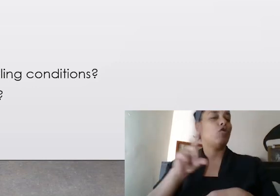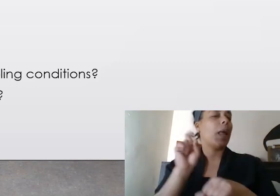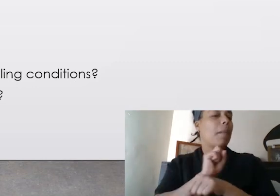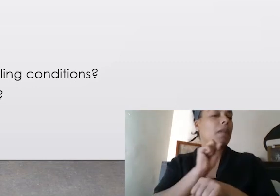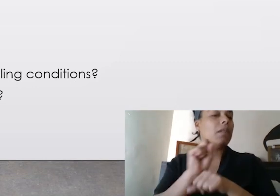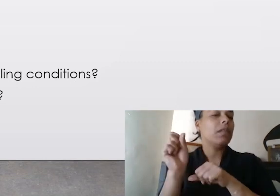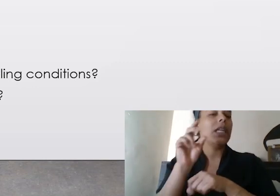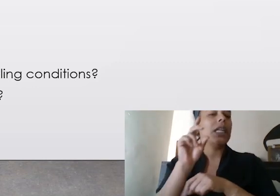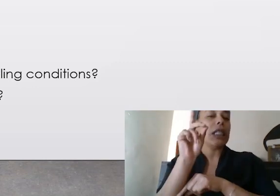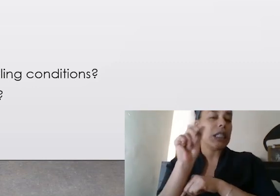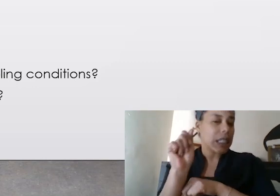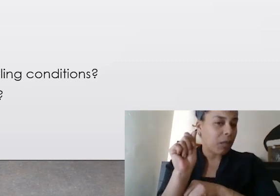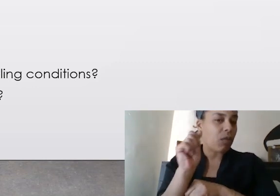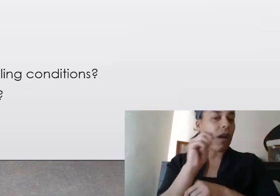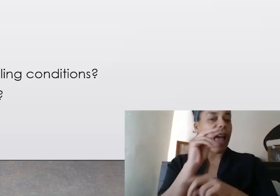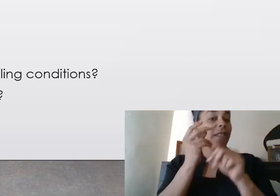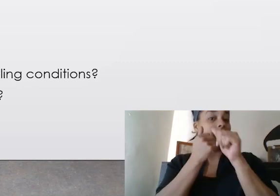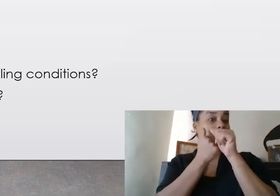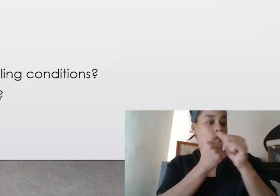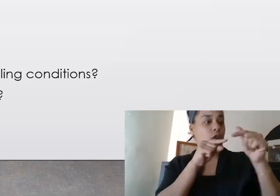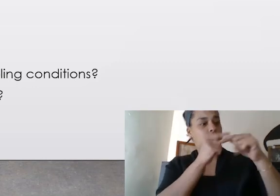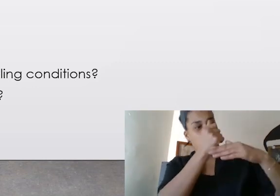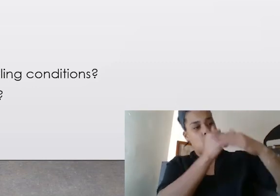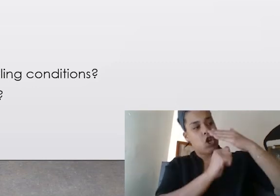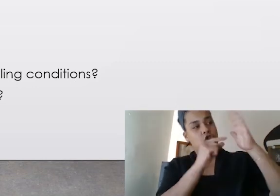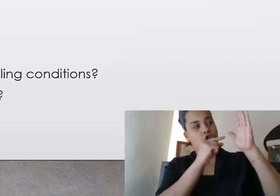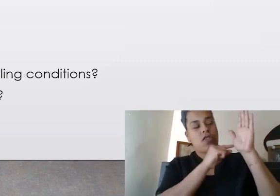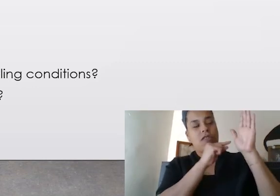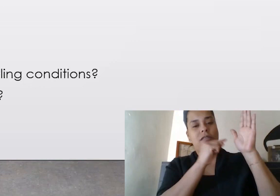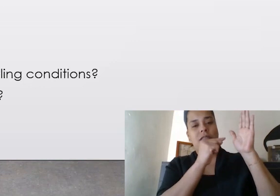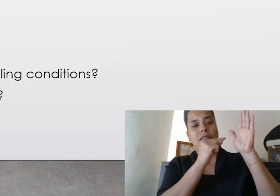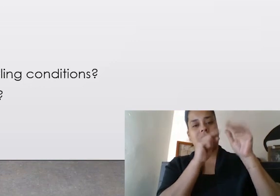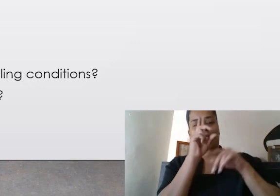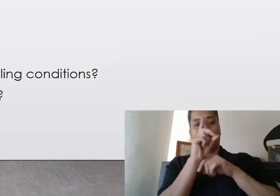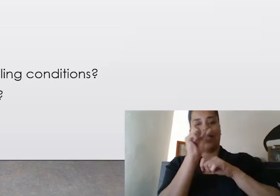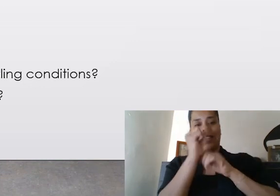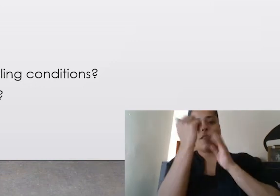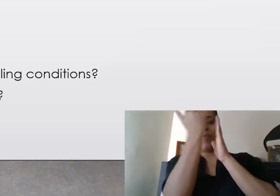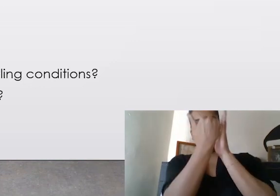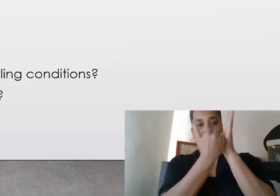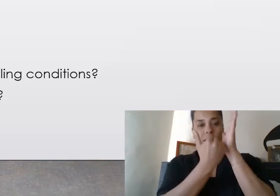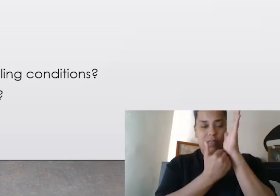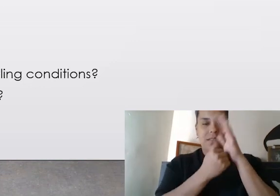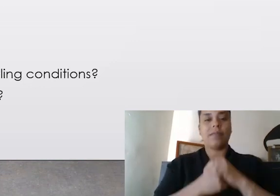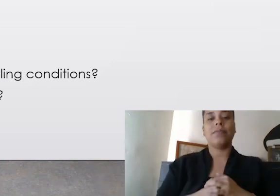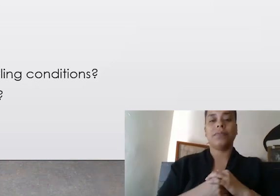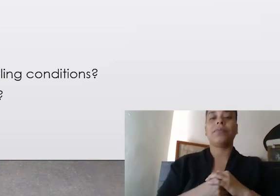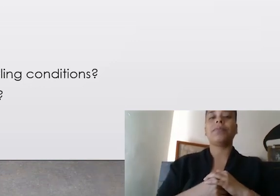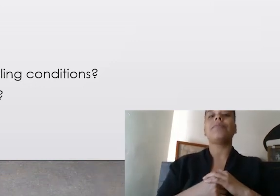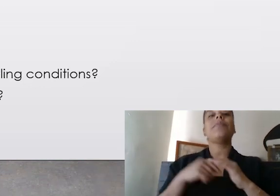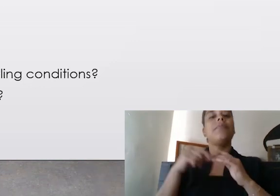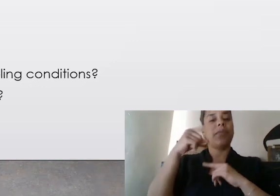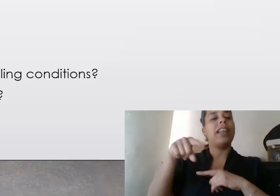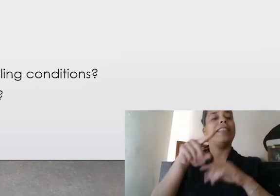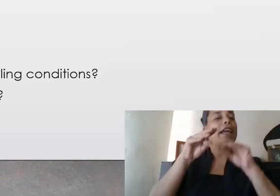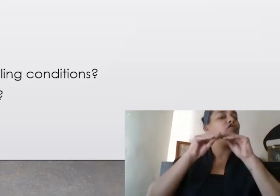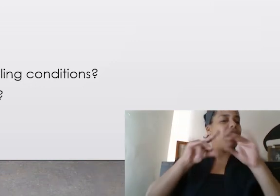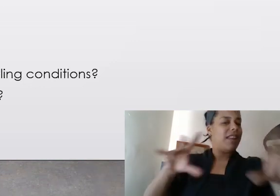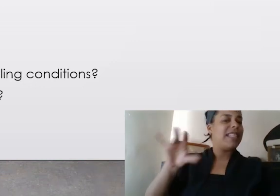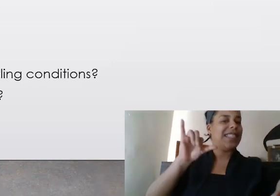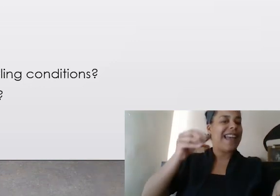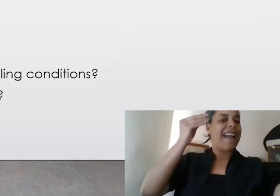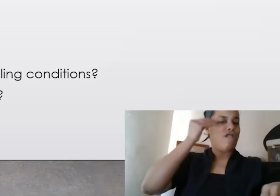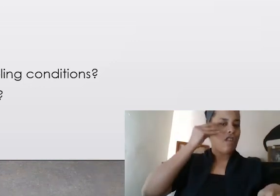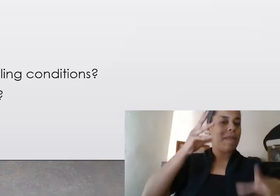that disabling condition list. They have released that list to the public. Not all